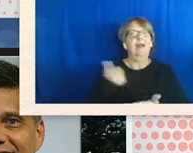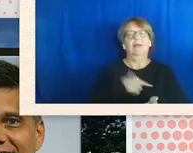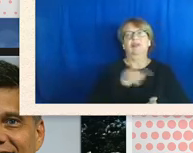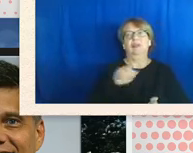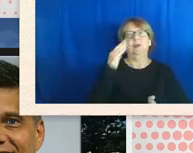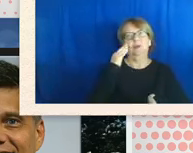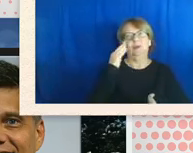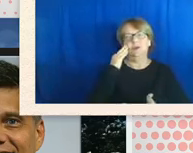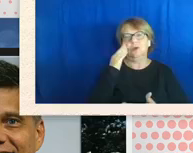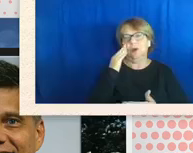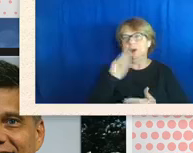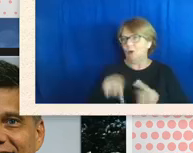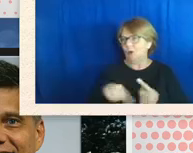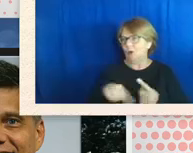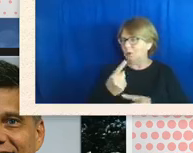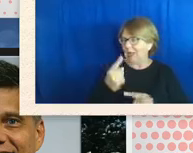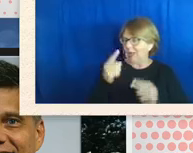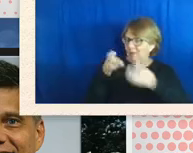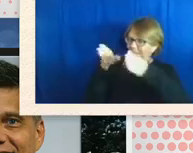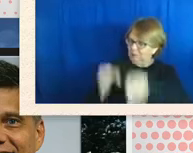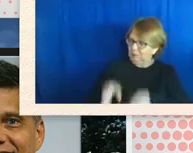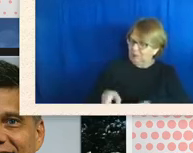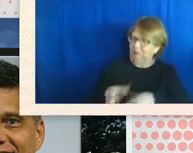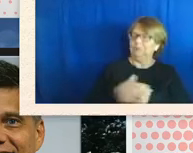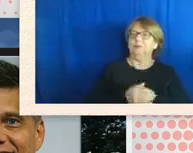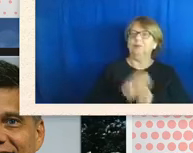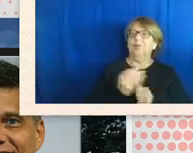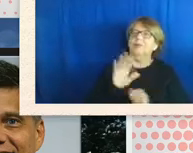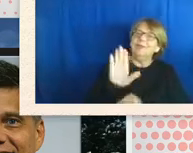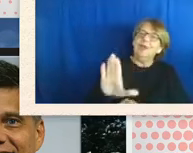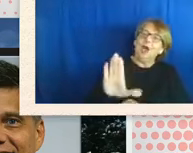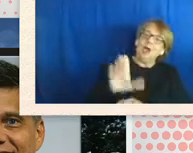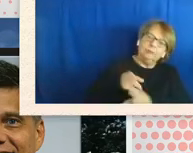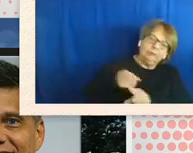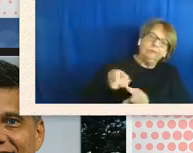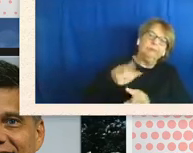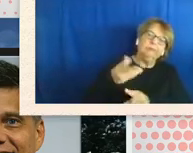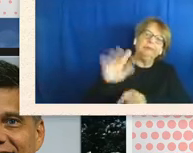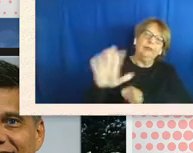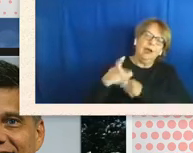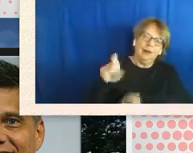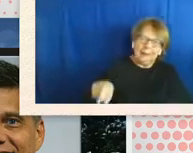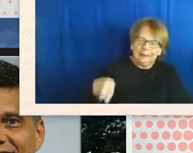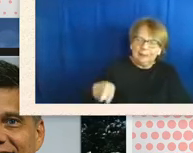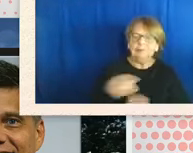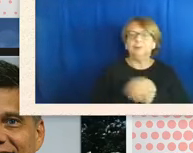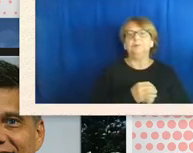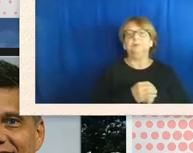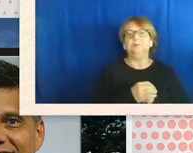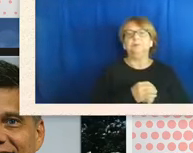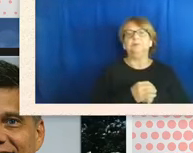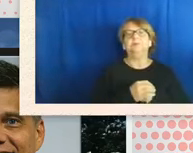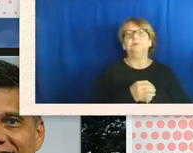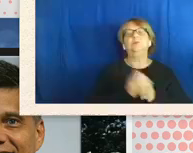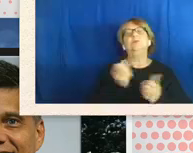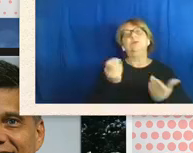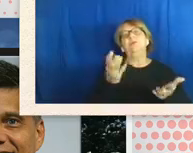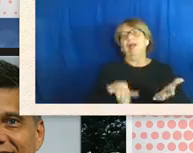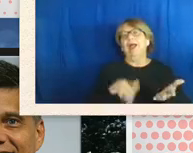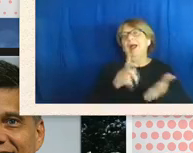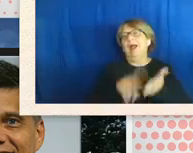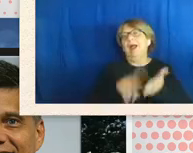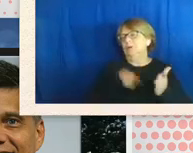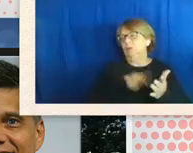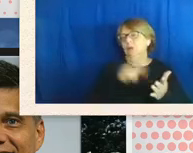an individual and their specific needs. And so that's what we did. With several years